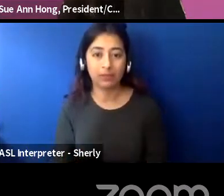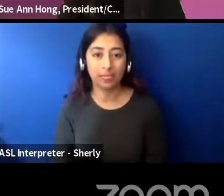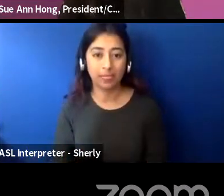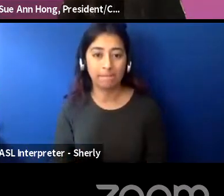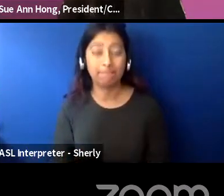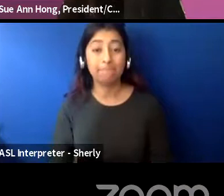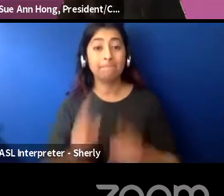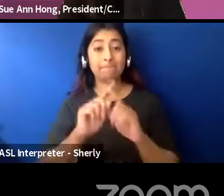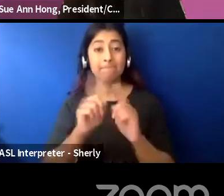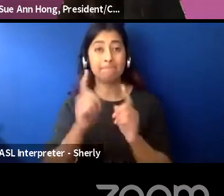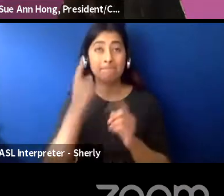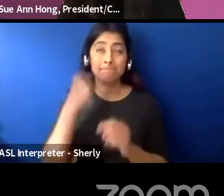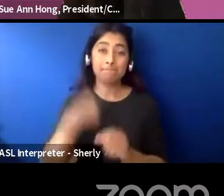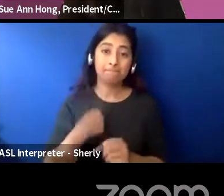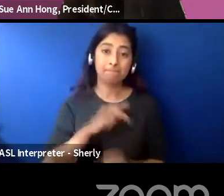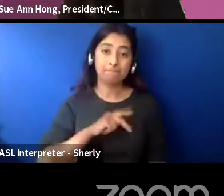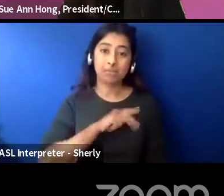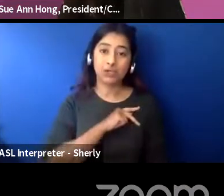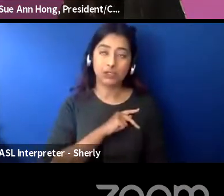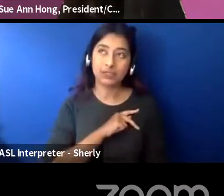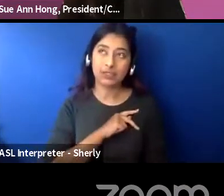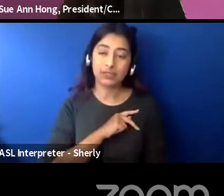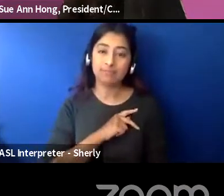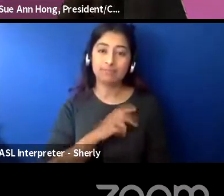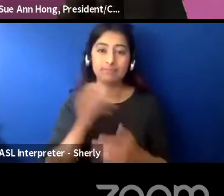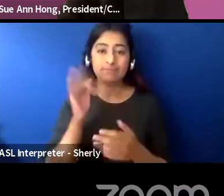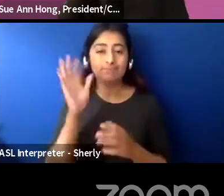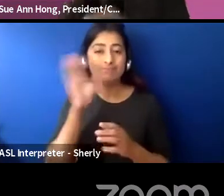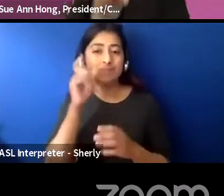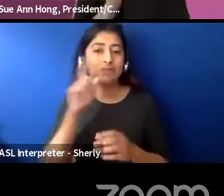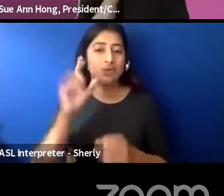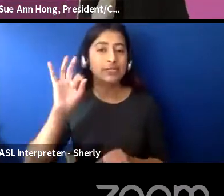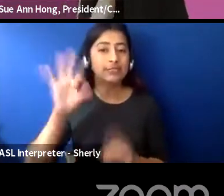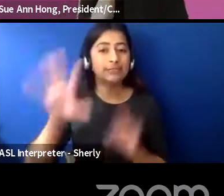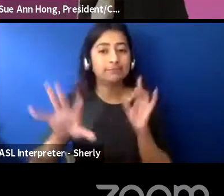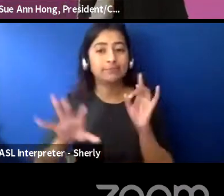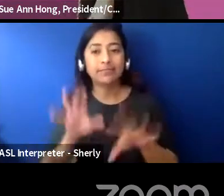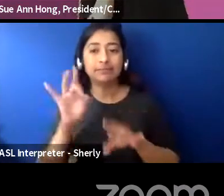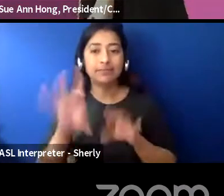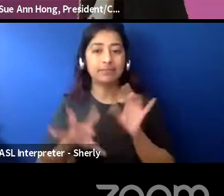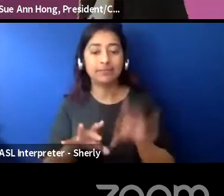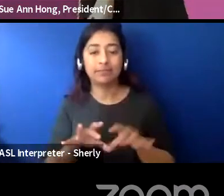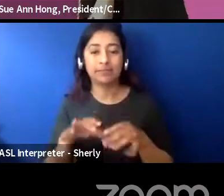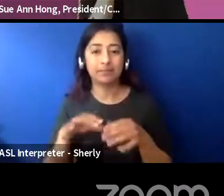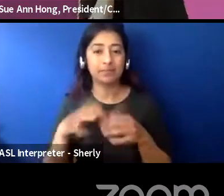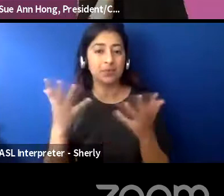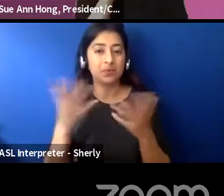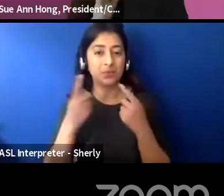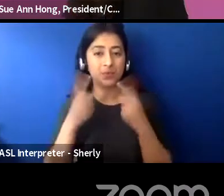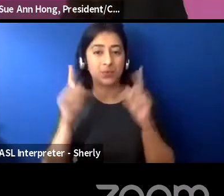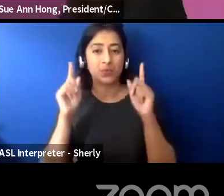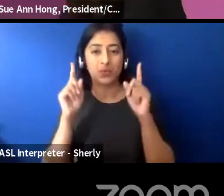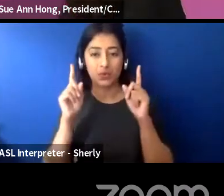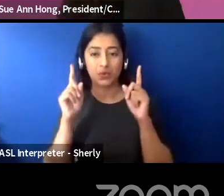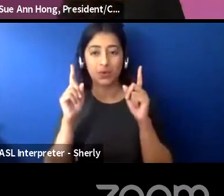personally. I guess you're looking for some tips and hints and things and what has worked in